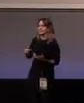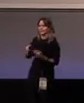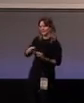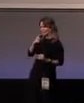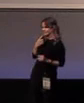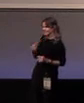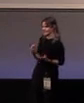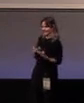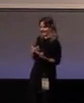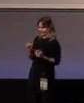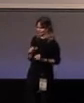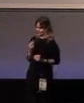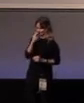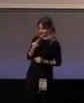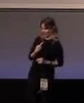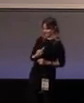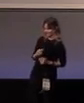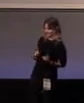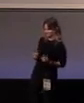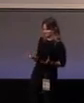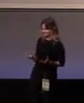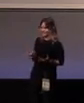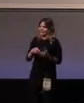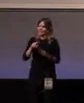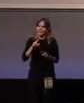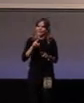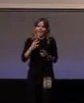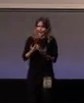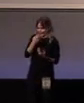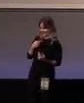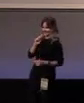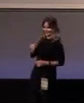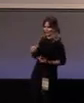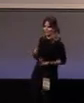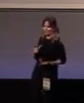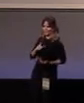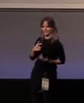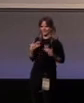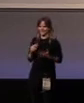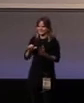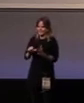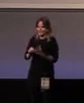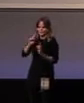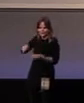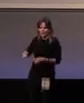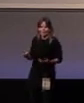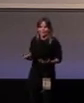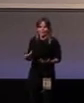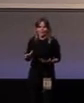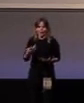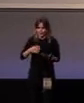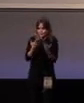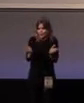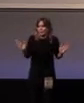a ook in mee eens sp houdt snuffie ik nooit week al zei 4d twee height familie liever niet veel want be open